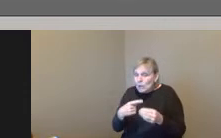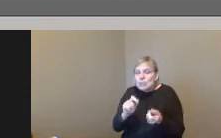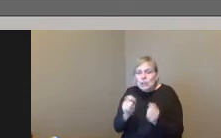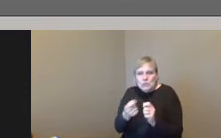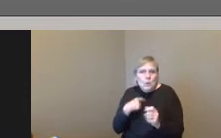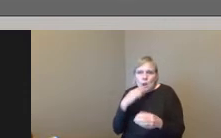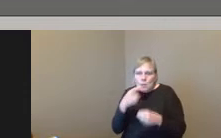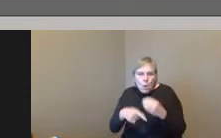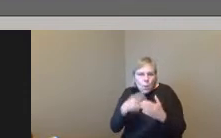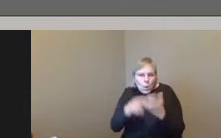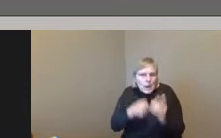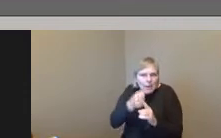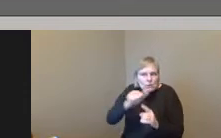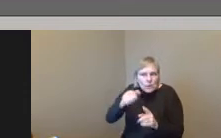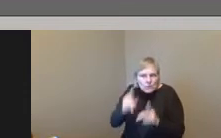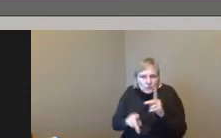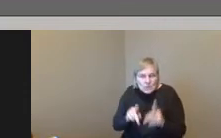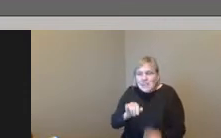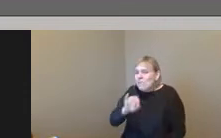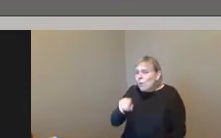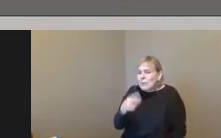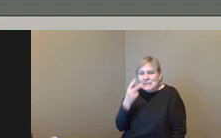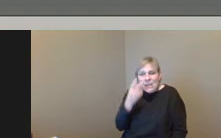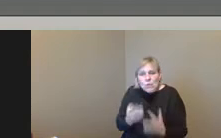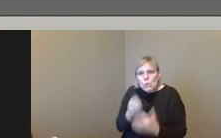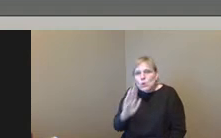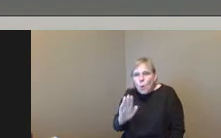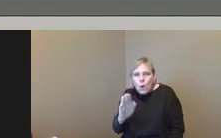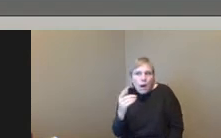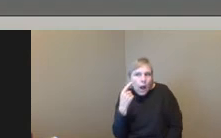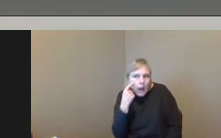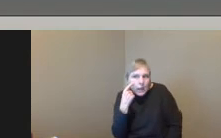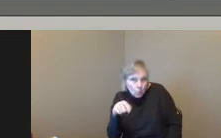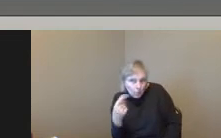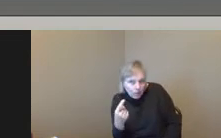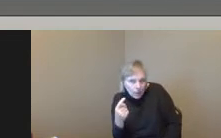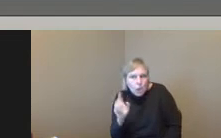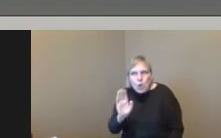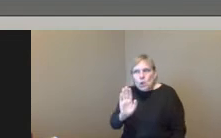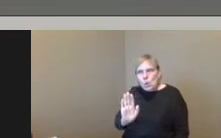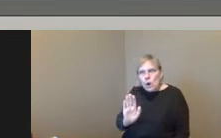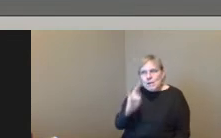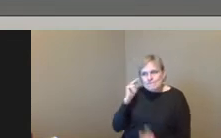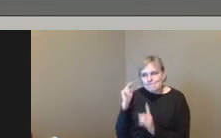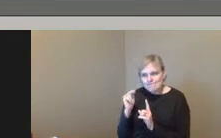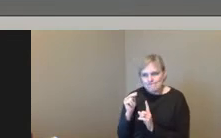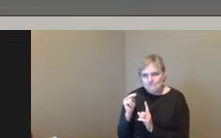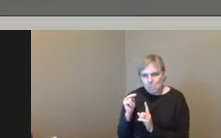we talk about what are the impacts to others. Because if you only see through your lens, your